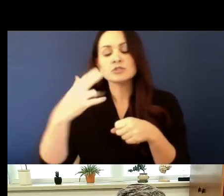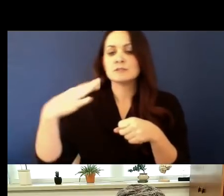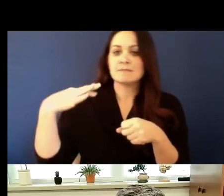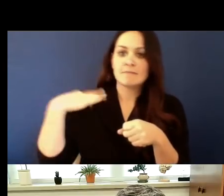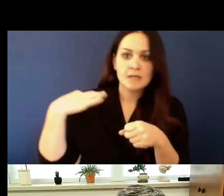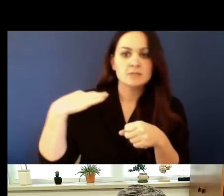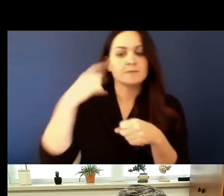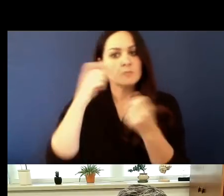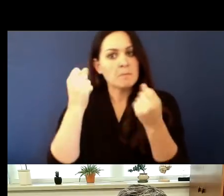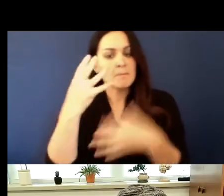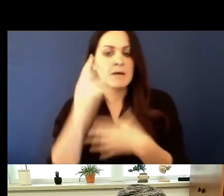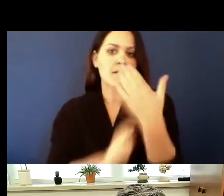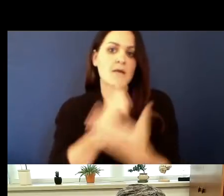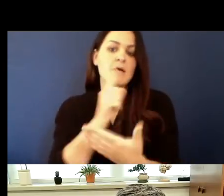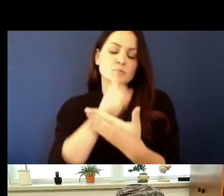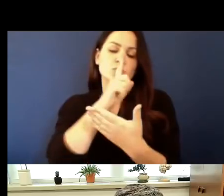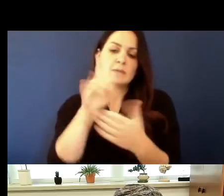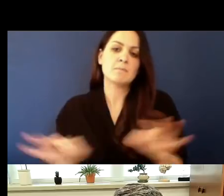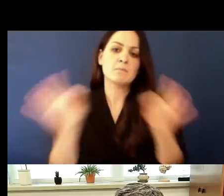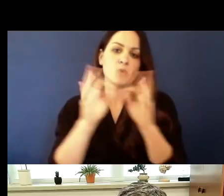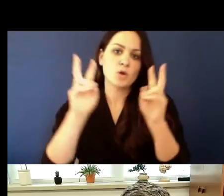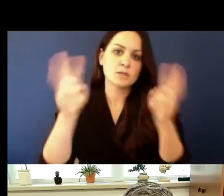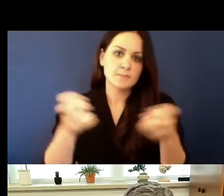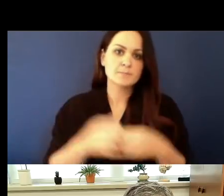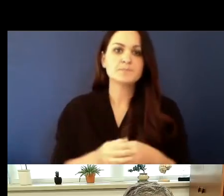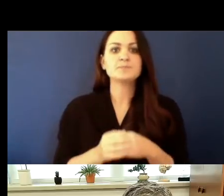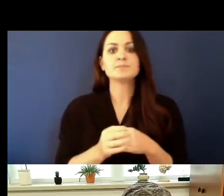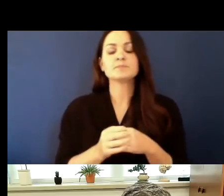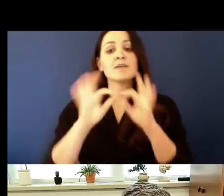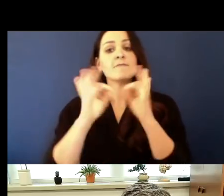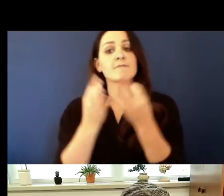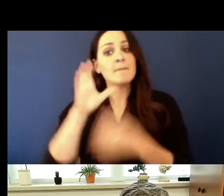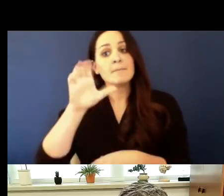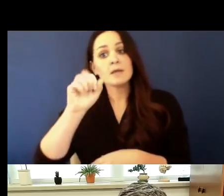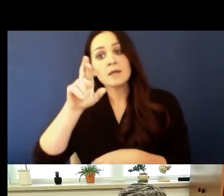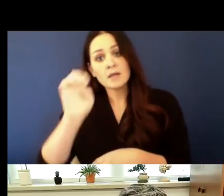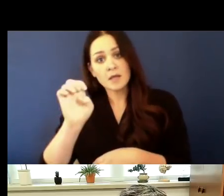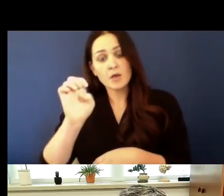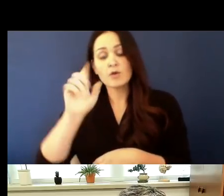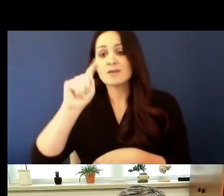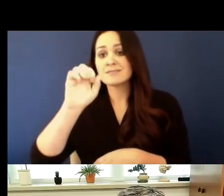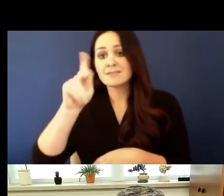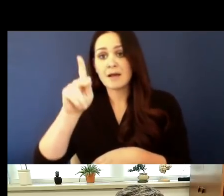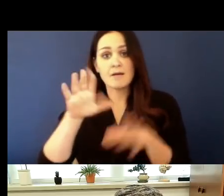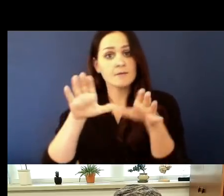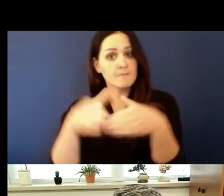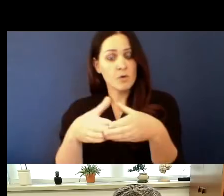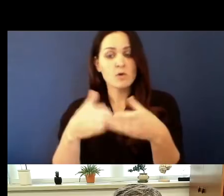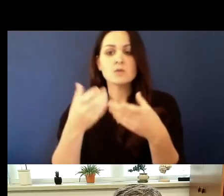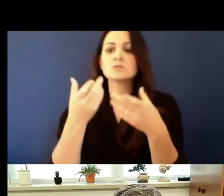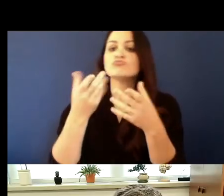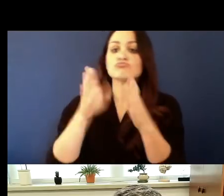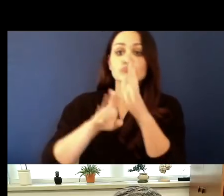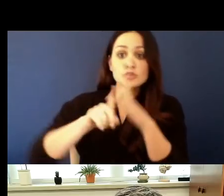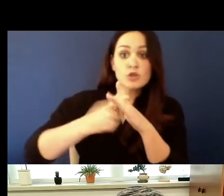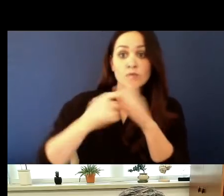area. So our Family Care Task Force launched in late July, and in the past 12 weeks or so, we've been working hard to